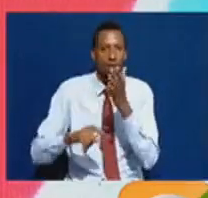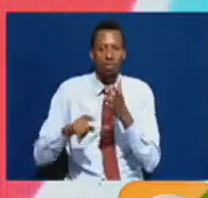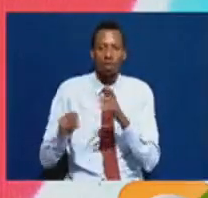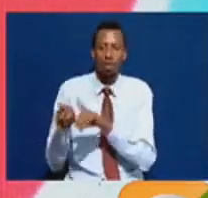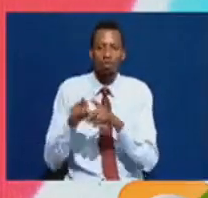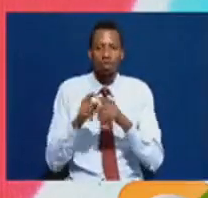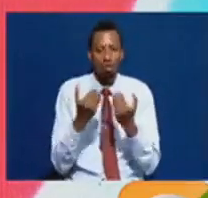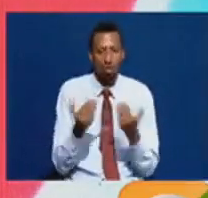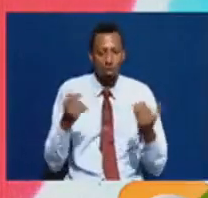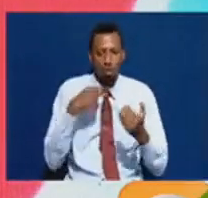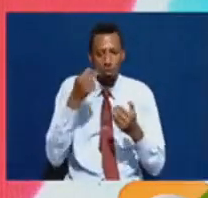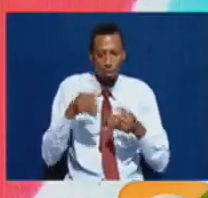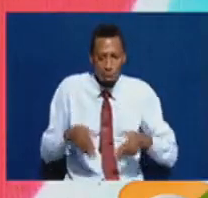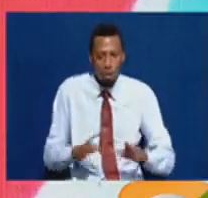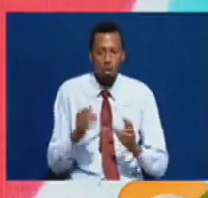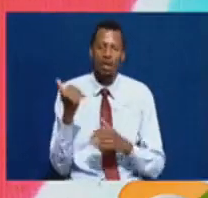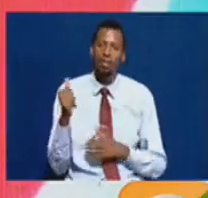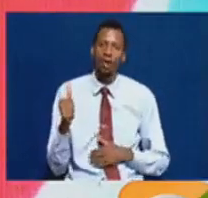who are not yet born.